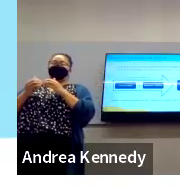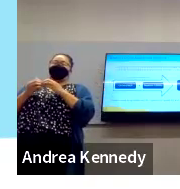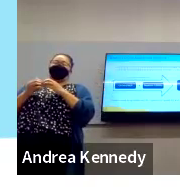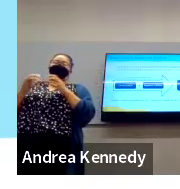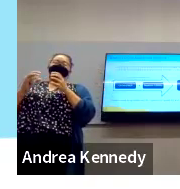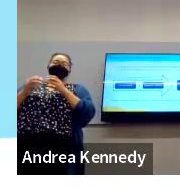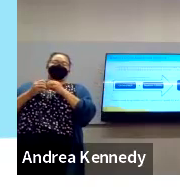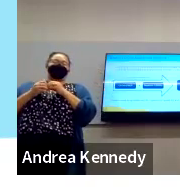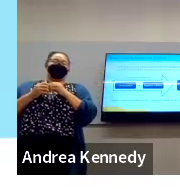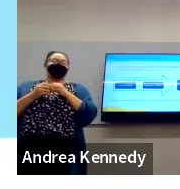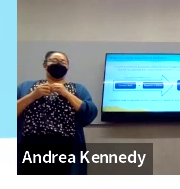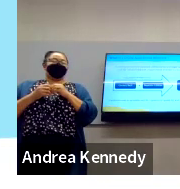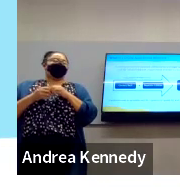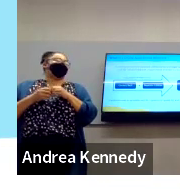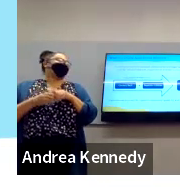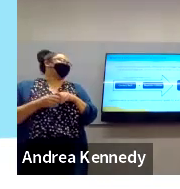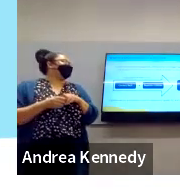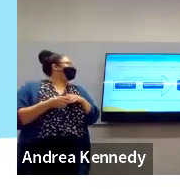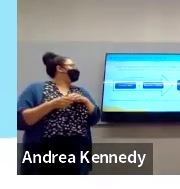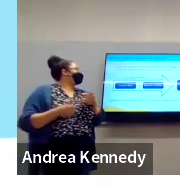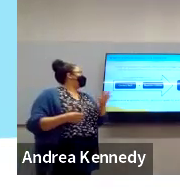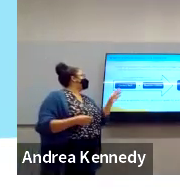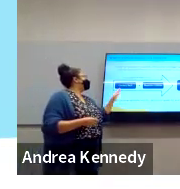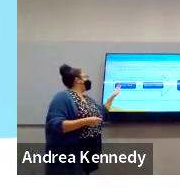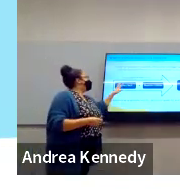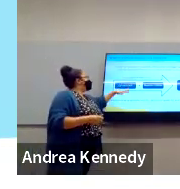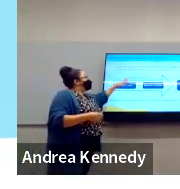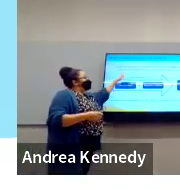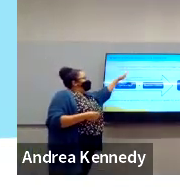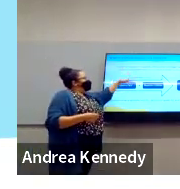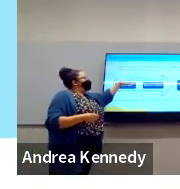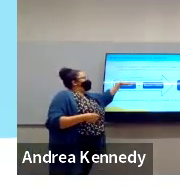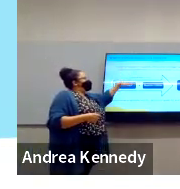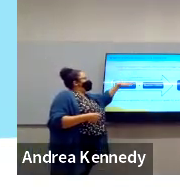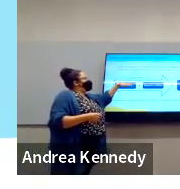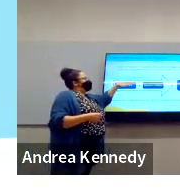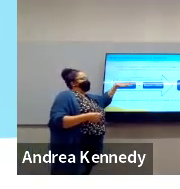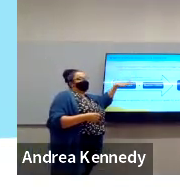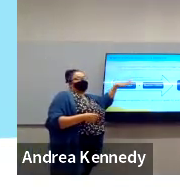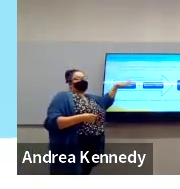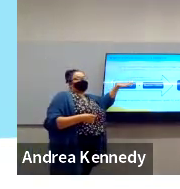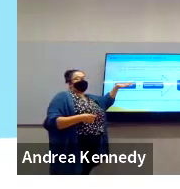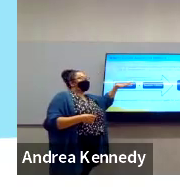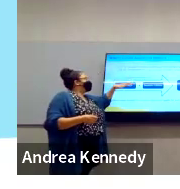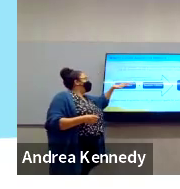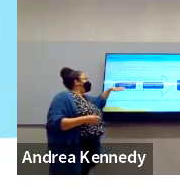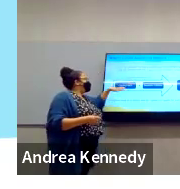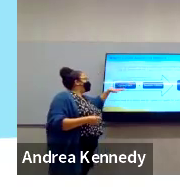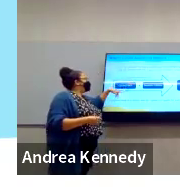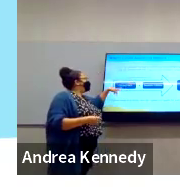rent. And then that's going to be included in the total rent. So you'll kind of see here on the